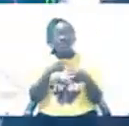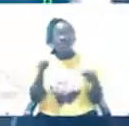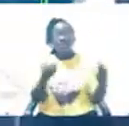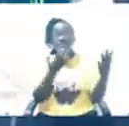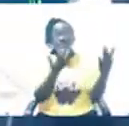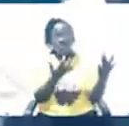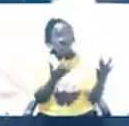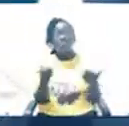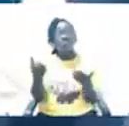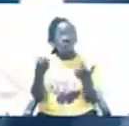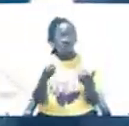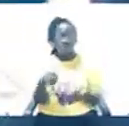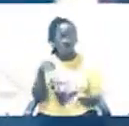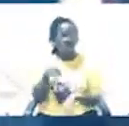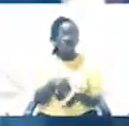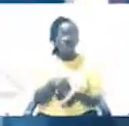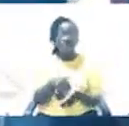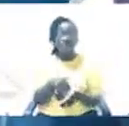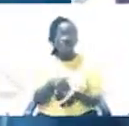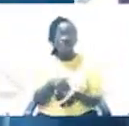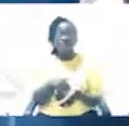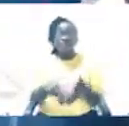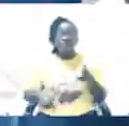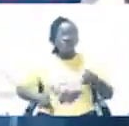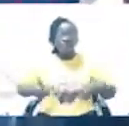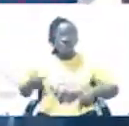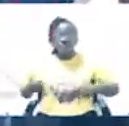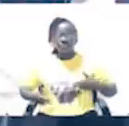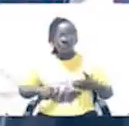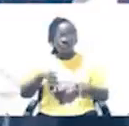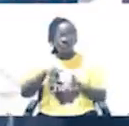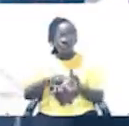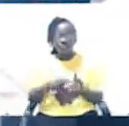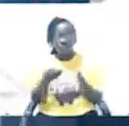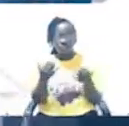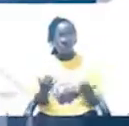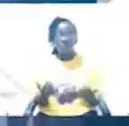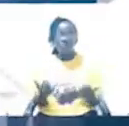in this place tonight. Yes. But it is beginning now.